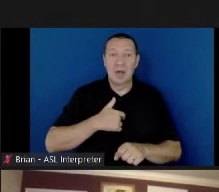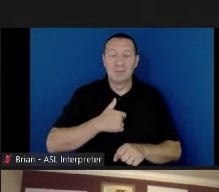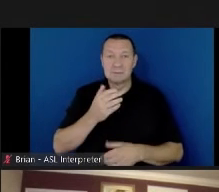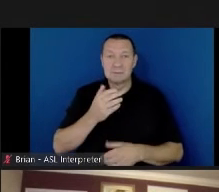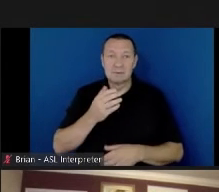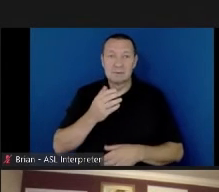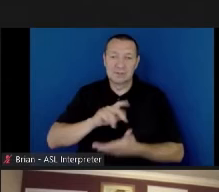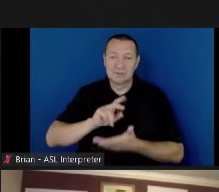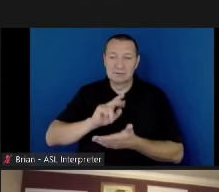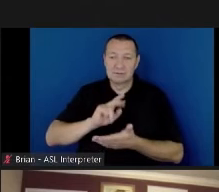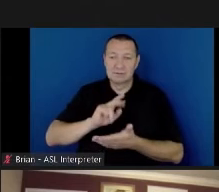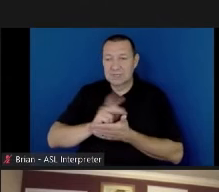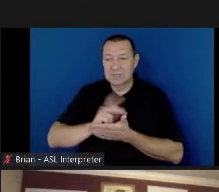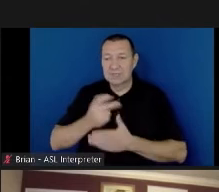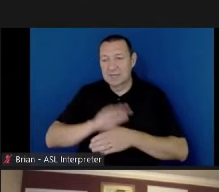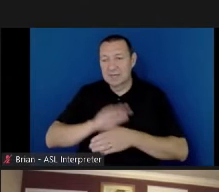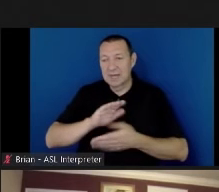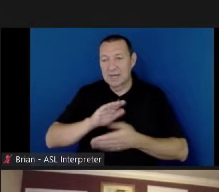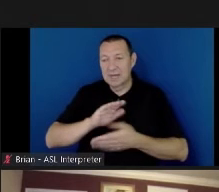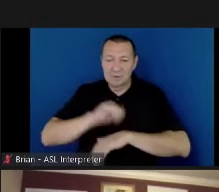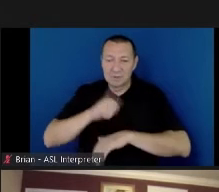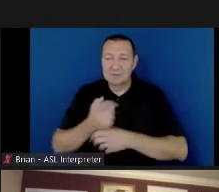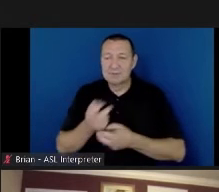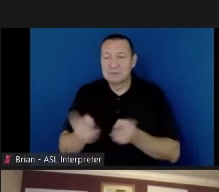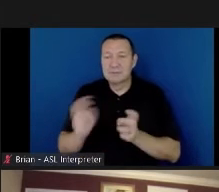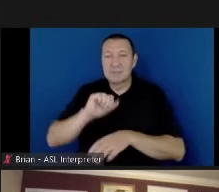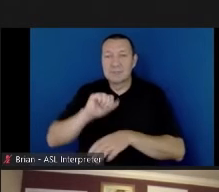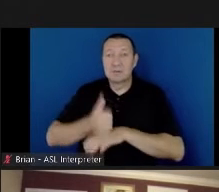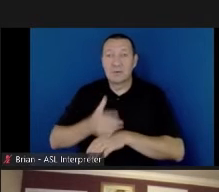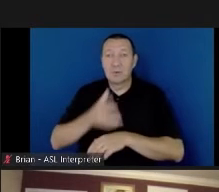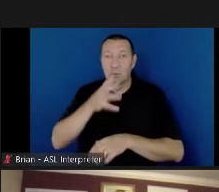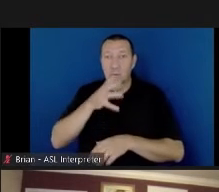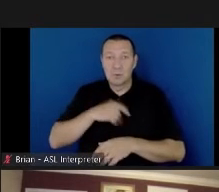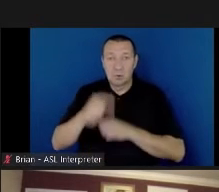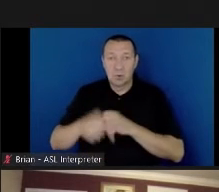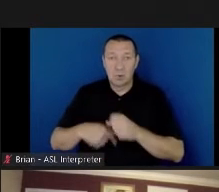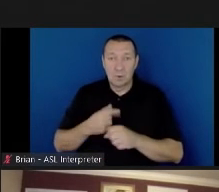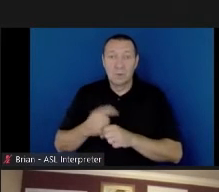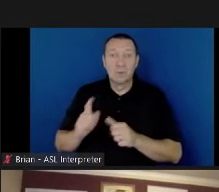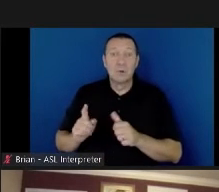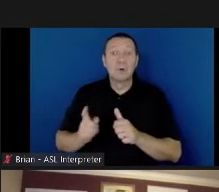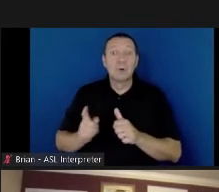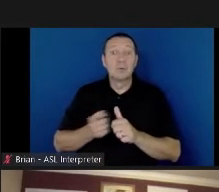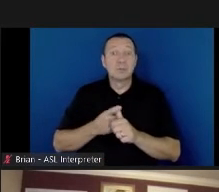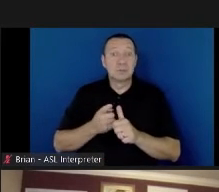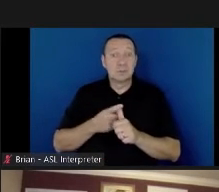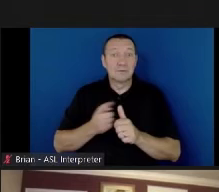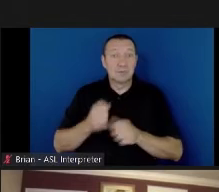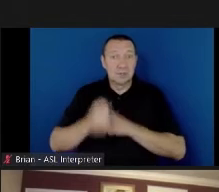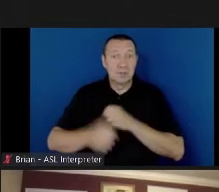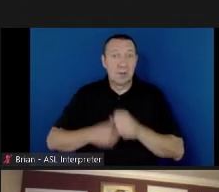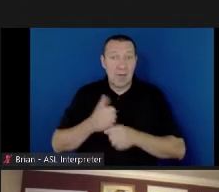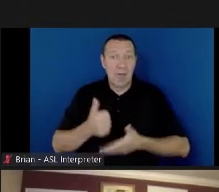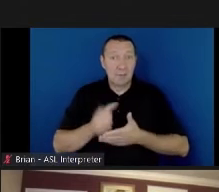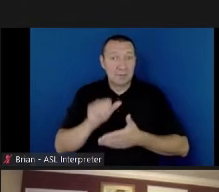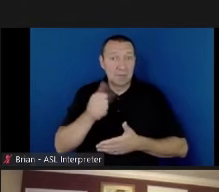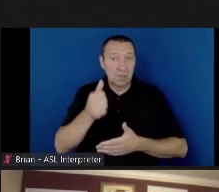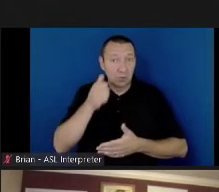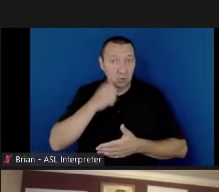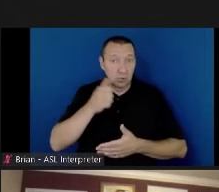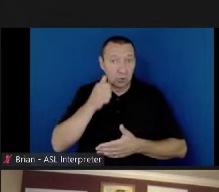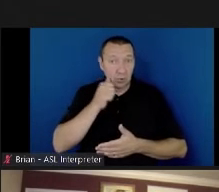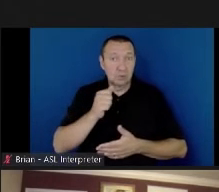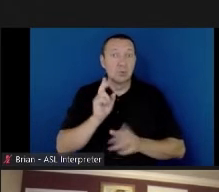Women's Global. In our first year, we helped 10 girls get into school for the first time. Fast forward to today, our programs have reached